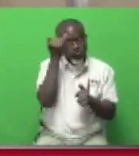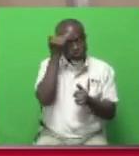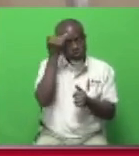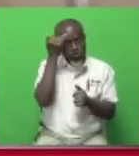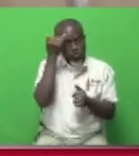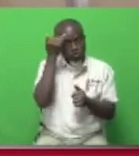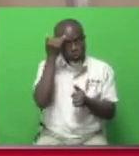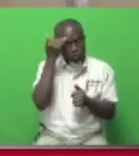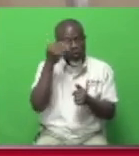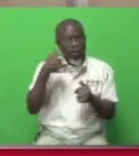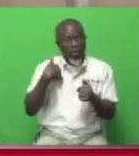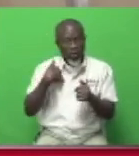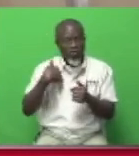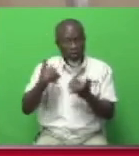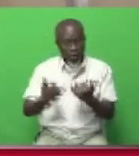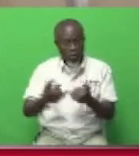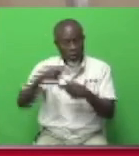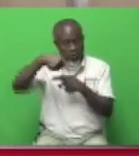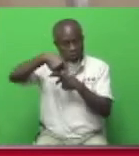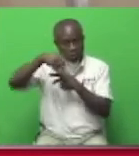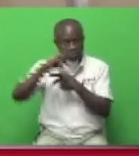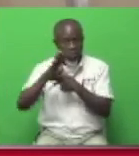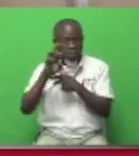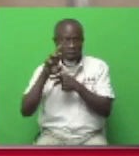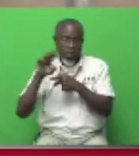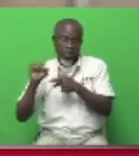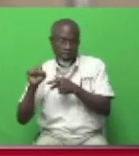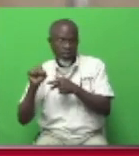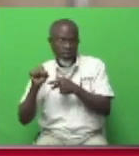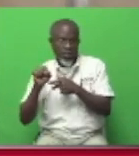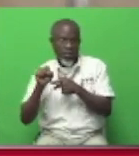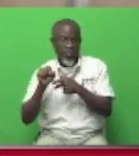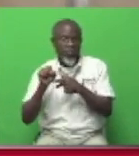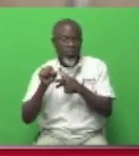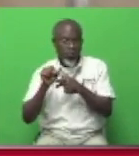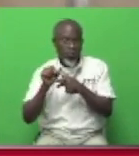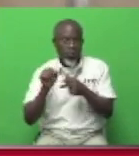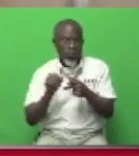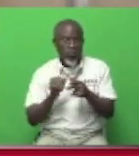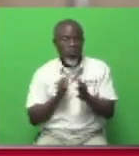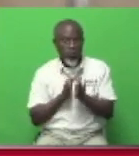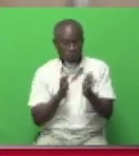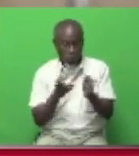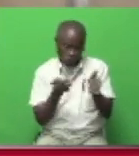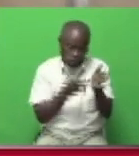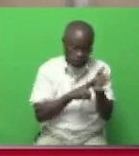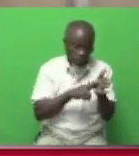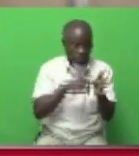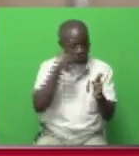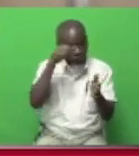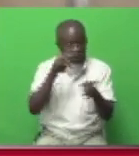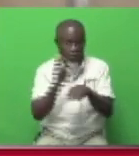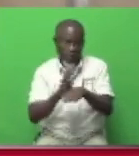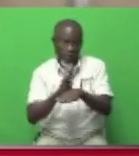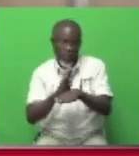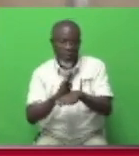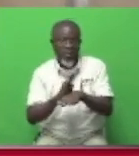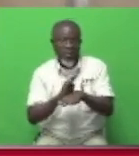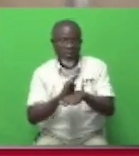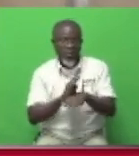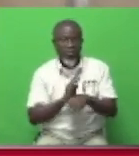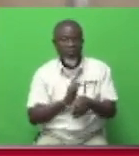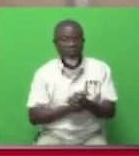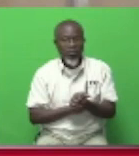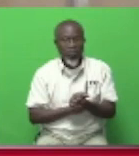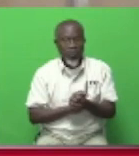the PBRS system, which is the Property and Business Registration System, as well as this new companies registry online system, the